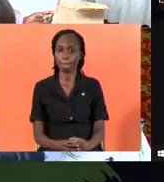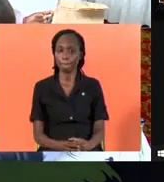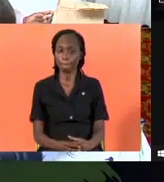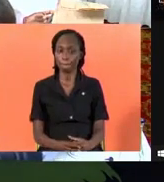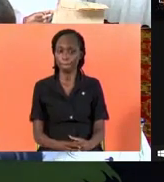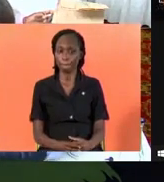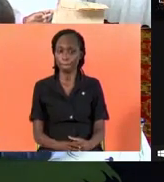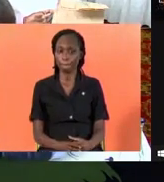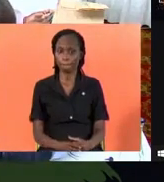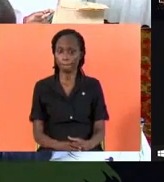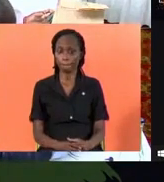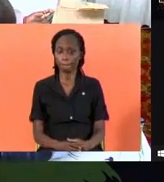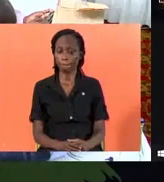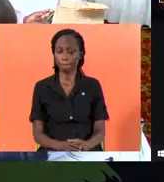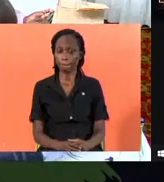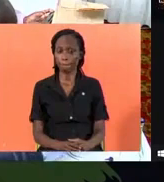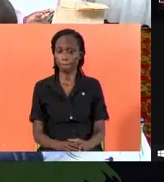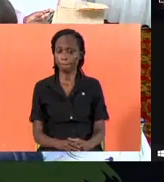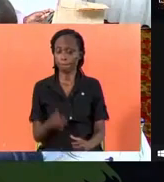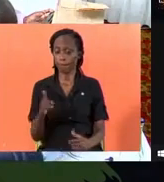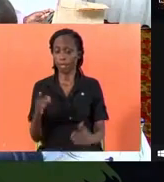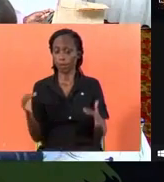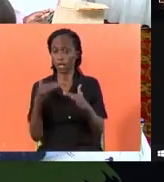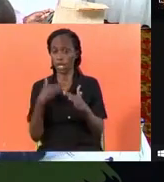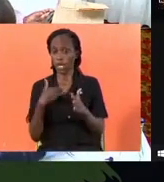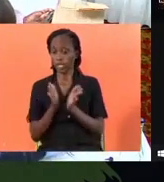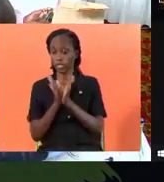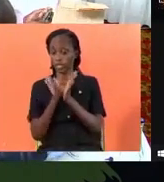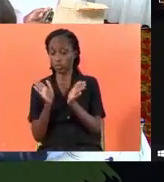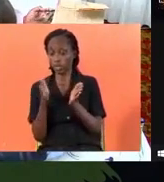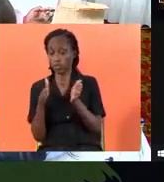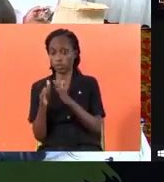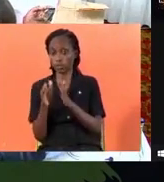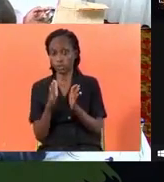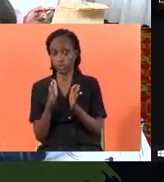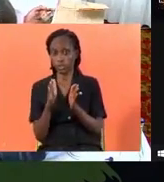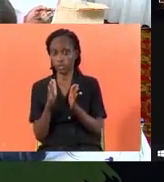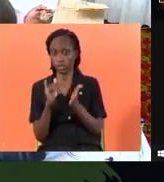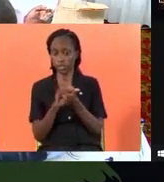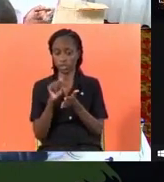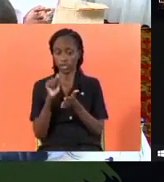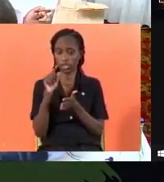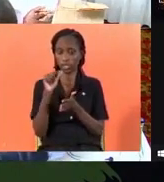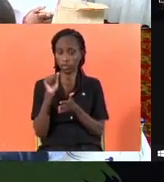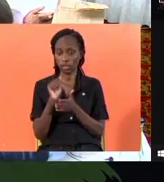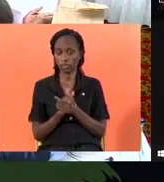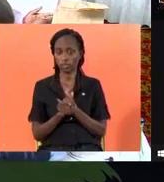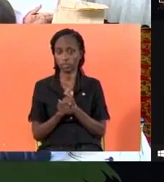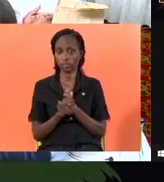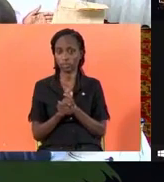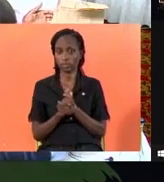This means that this conference has opened the door that the Angolan public debt